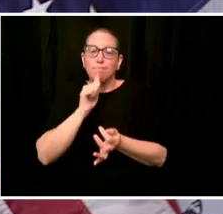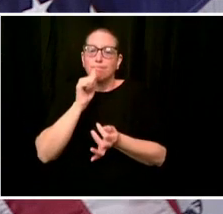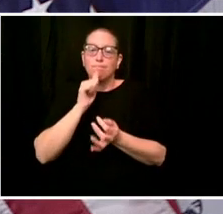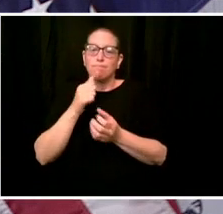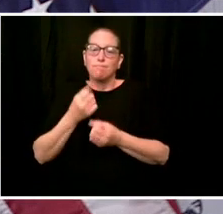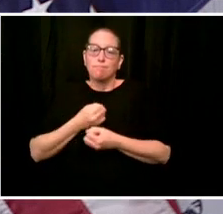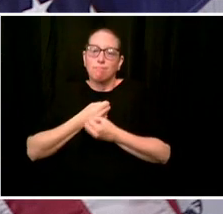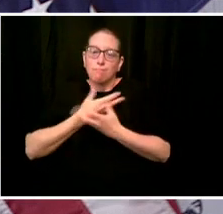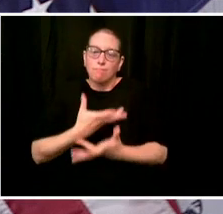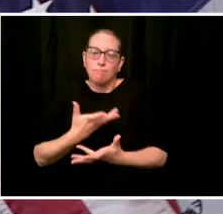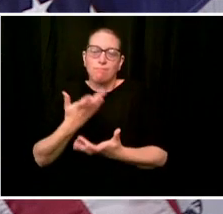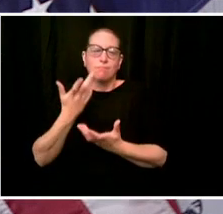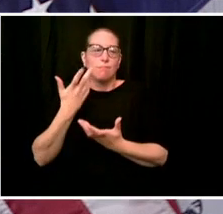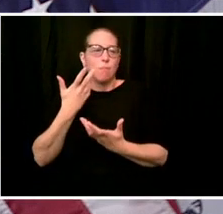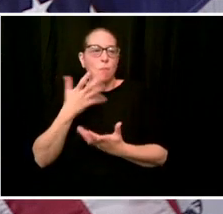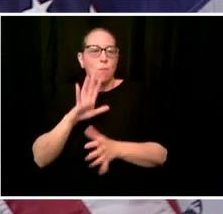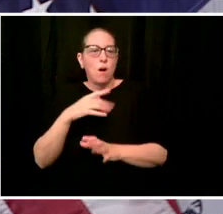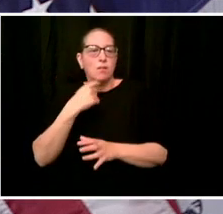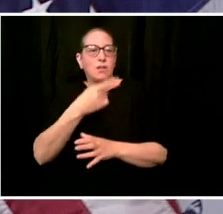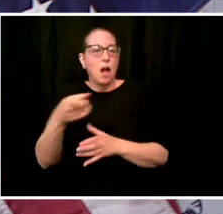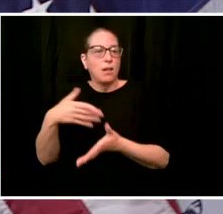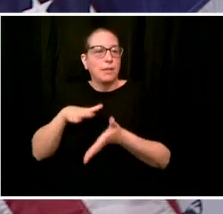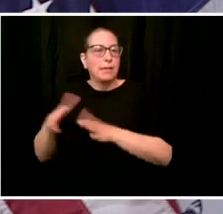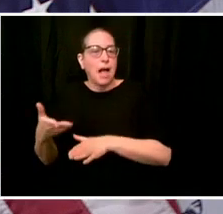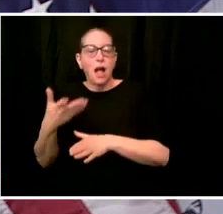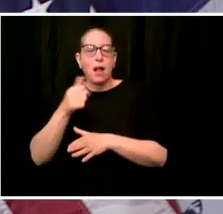city, people from every walk of life.